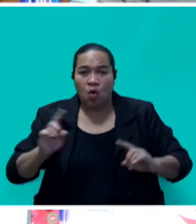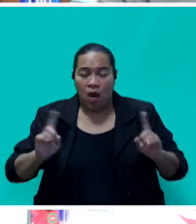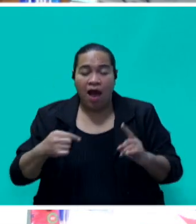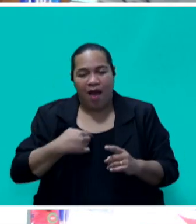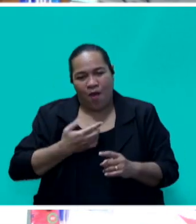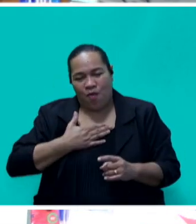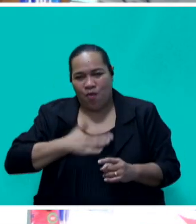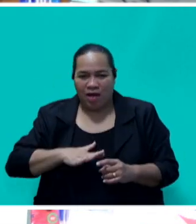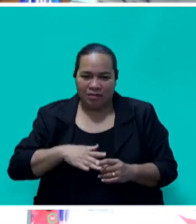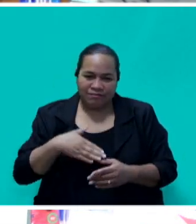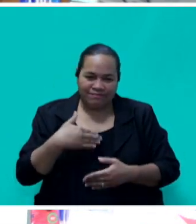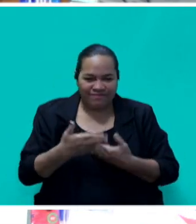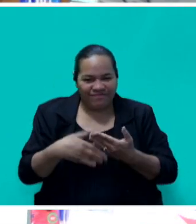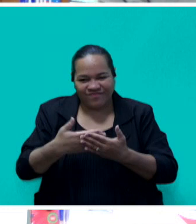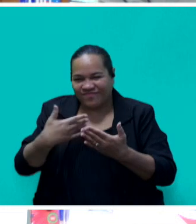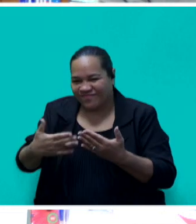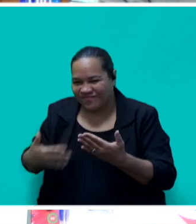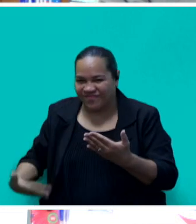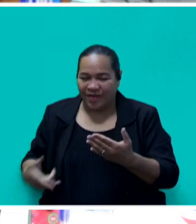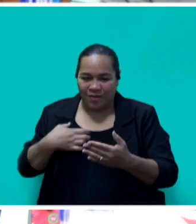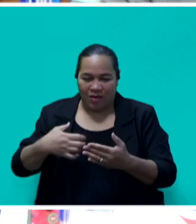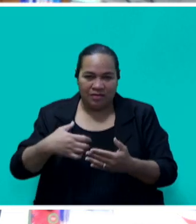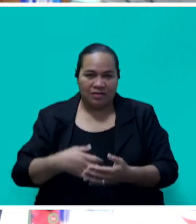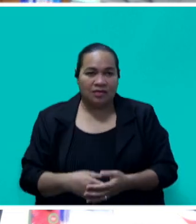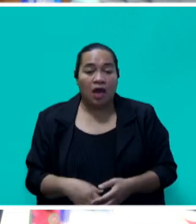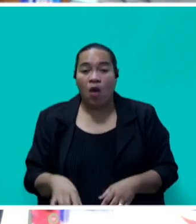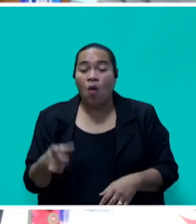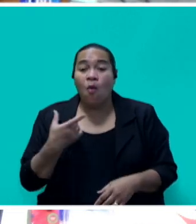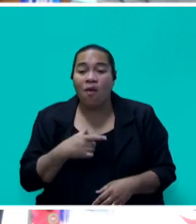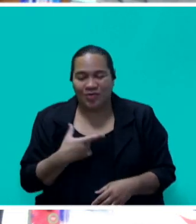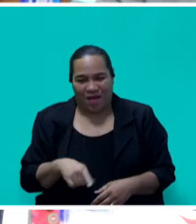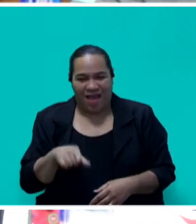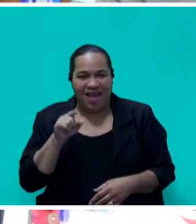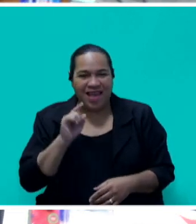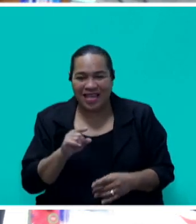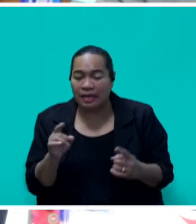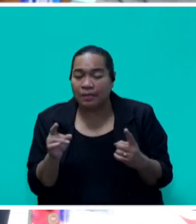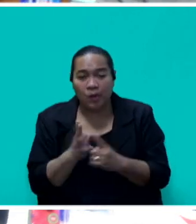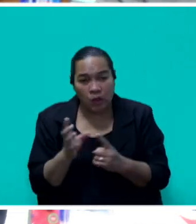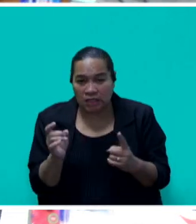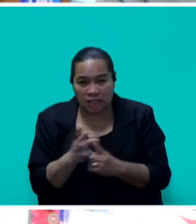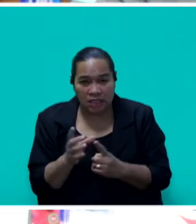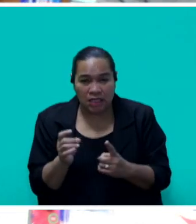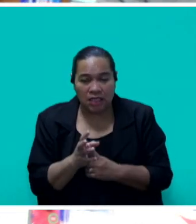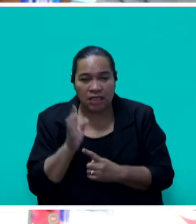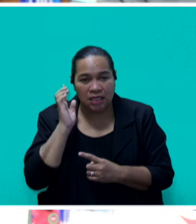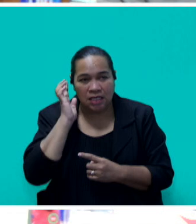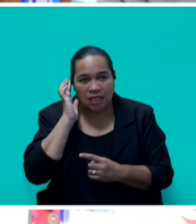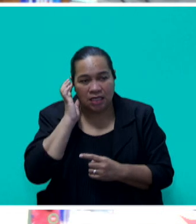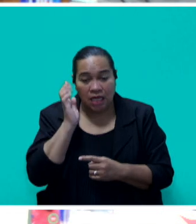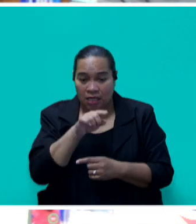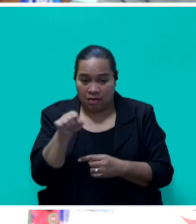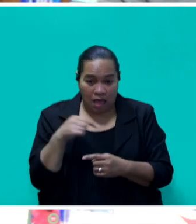may digress a bit here, Mr. Speaker, sir, this is why I've said that it's very, very important that we